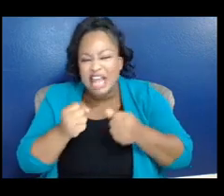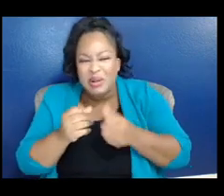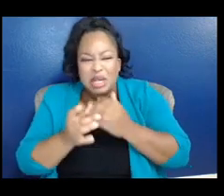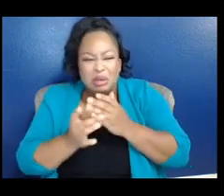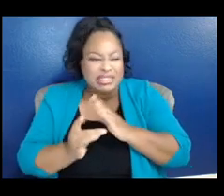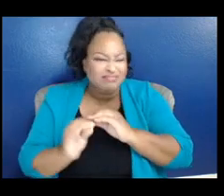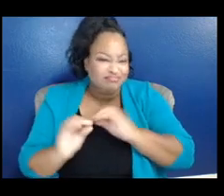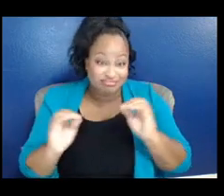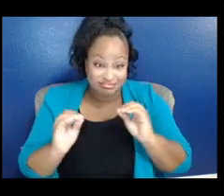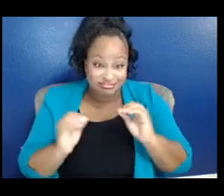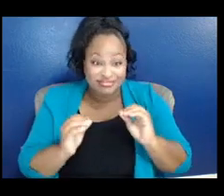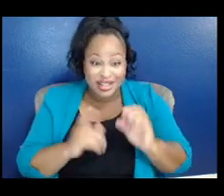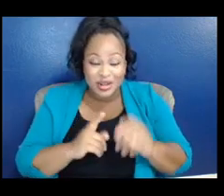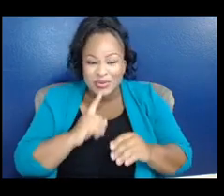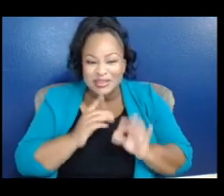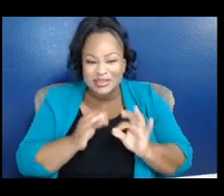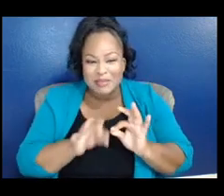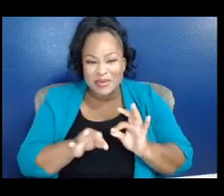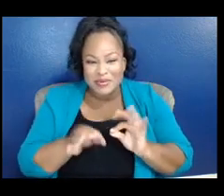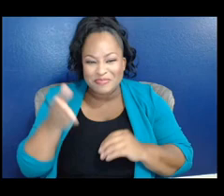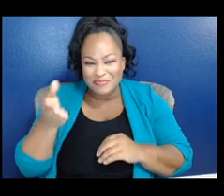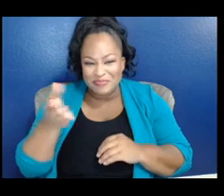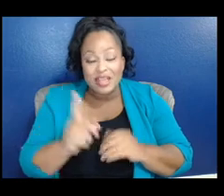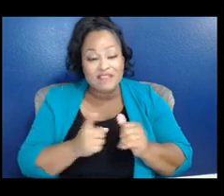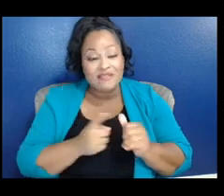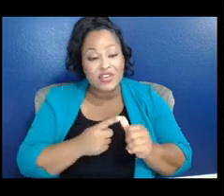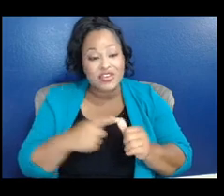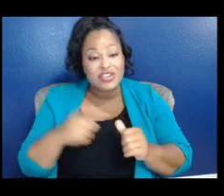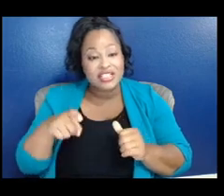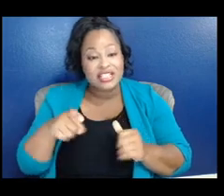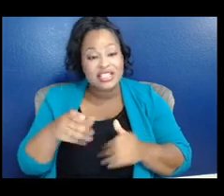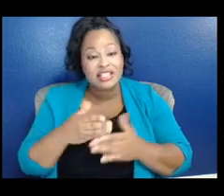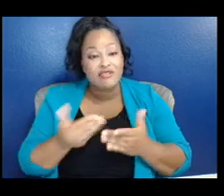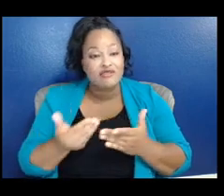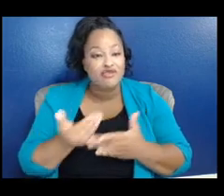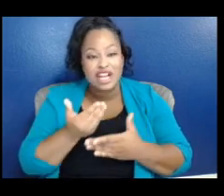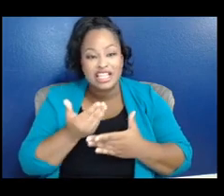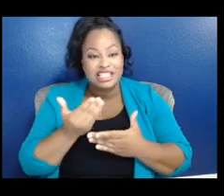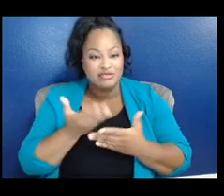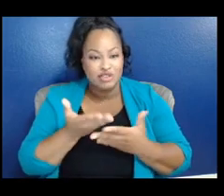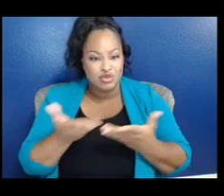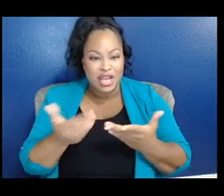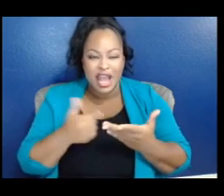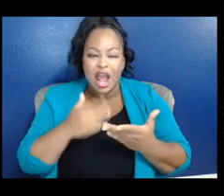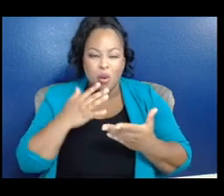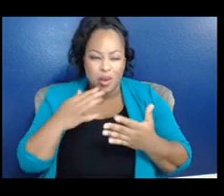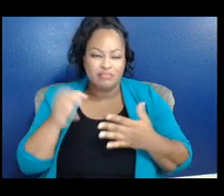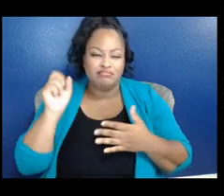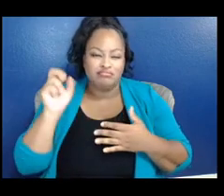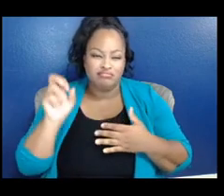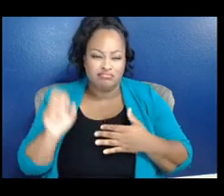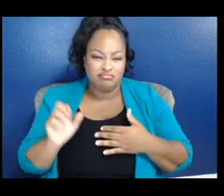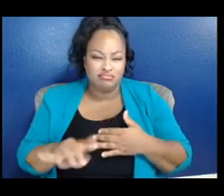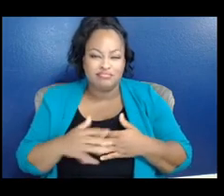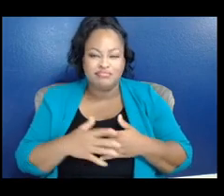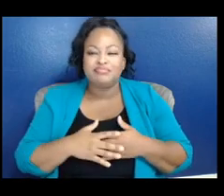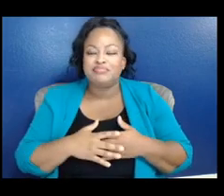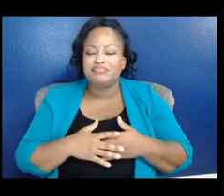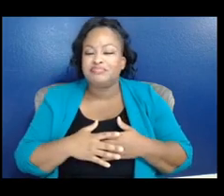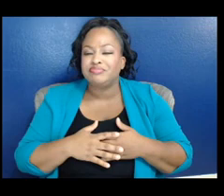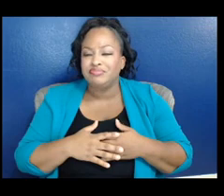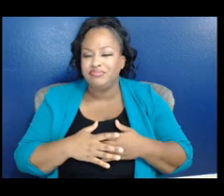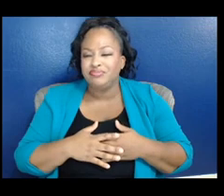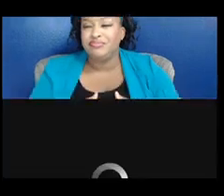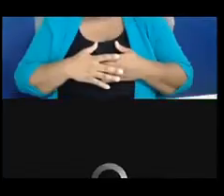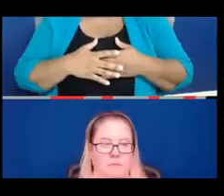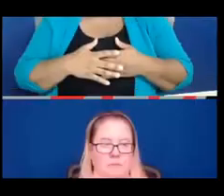simple. What we need first are some fresh ingredients. I want to walk you through some of these ingredients that we have here today. So as you can see